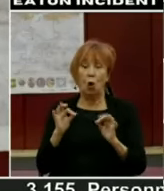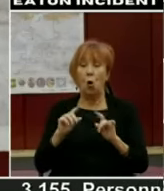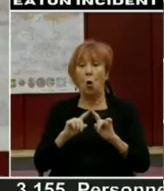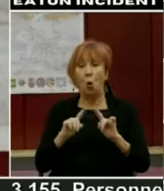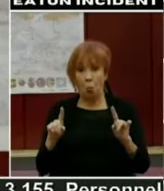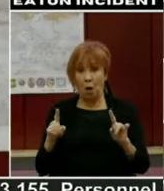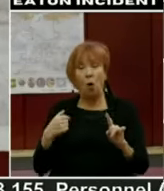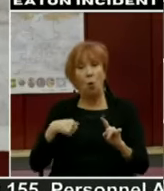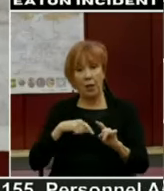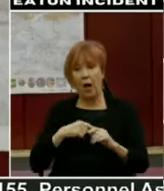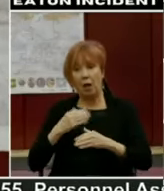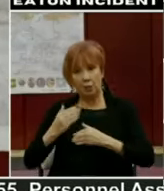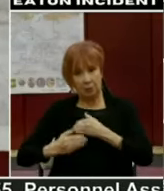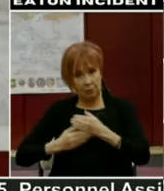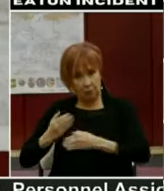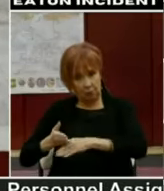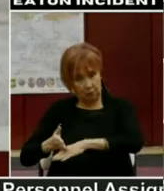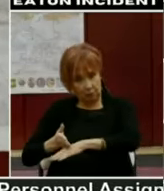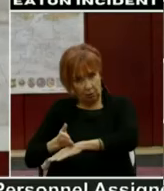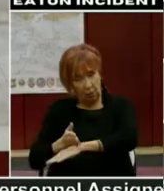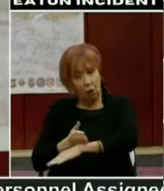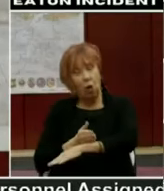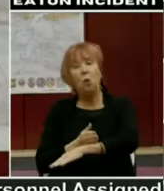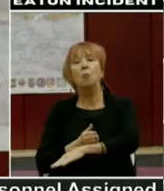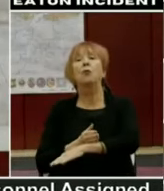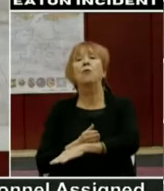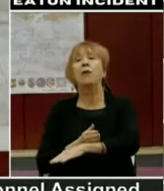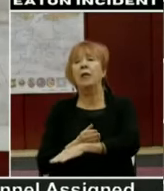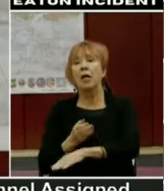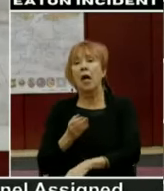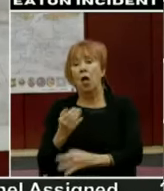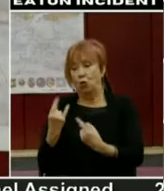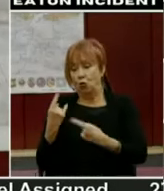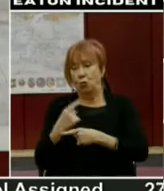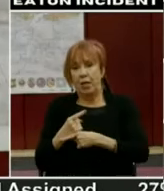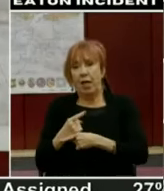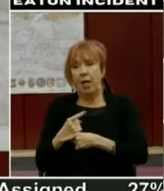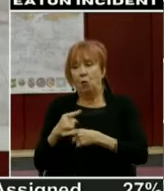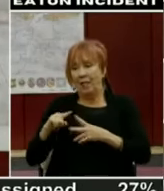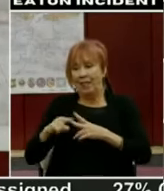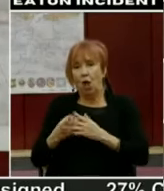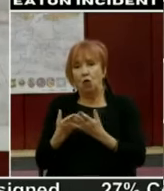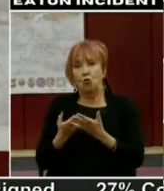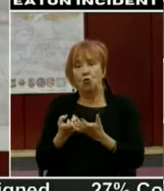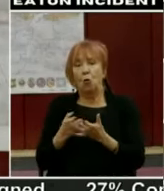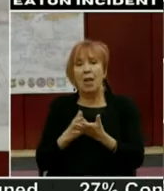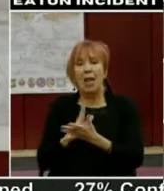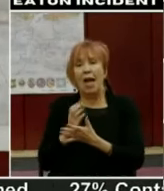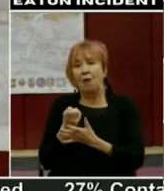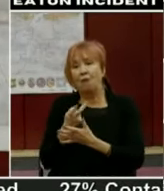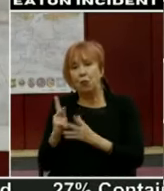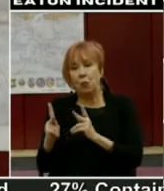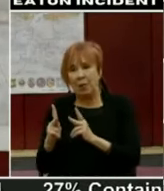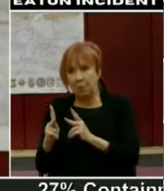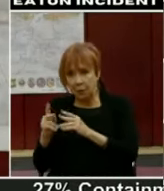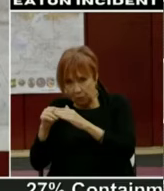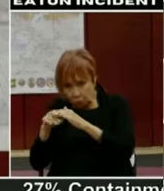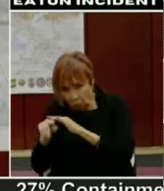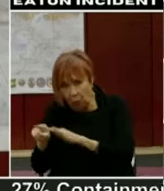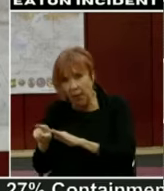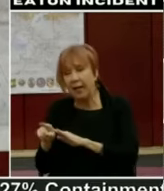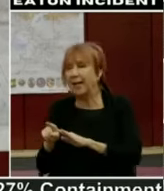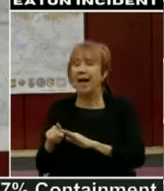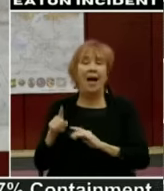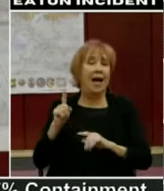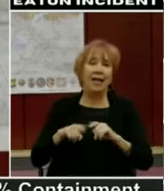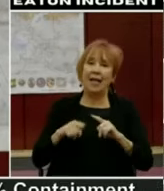is progress. Just beginning today, we did start to repopulate some of the area. I don't want to give a specific time on when we will start